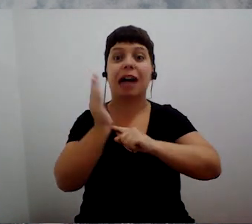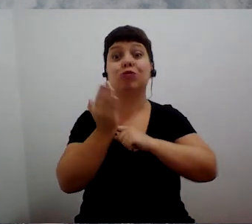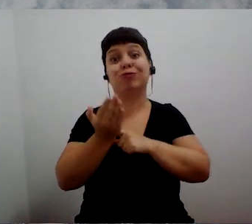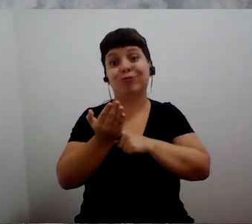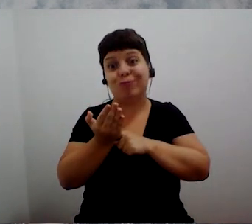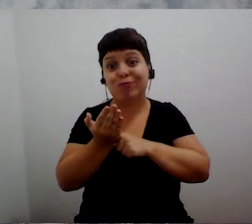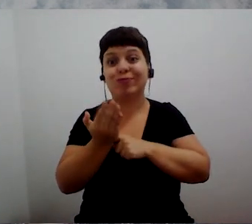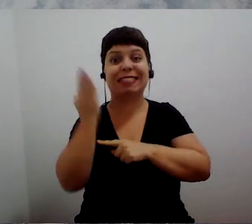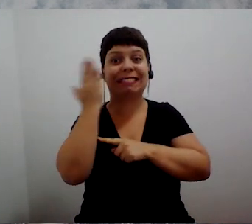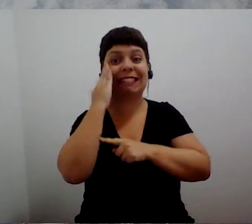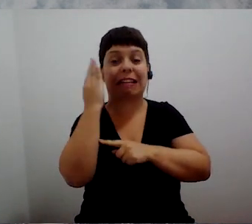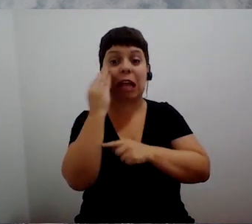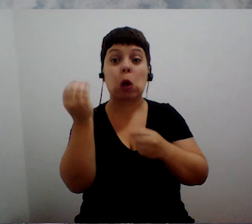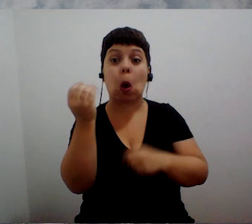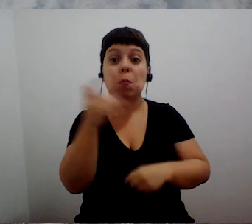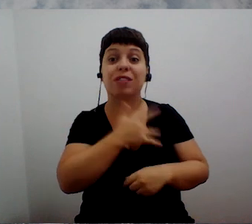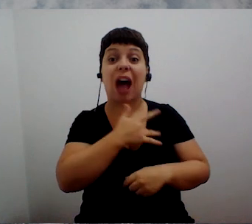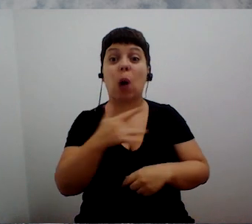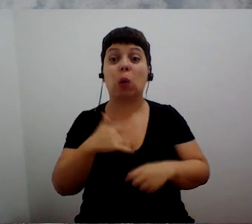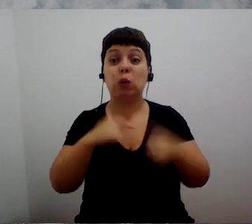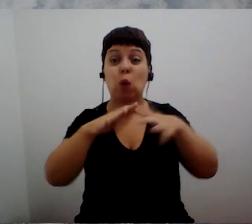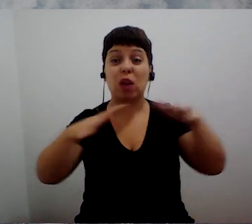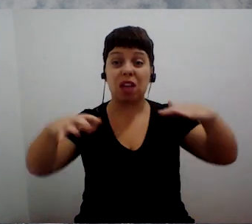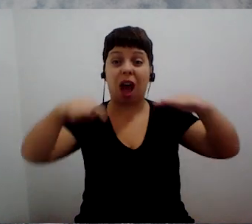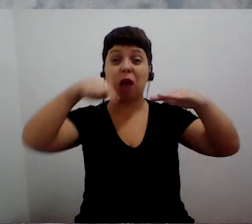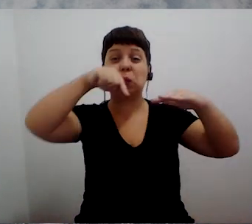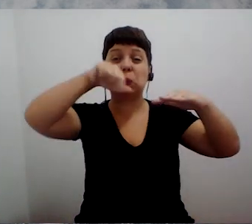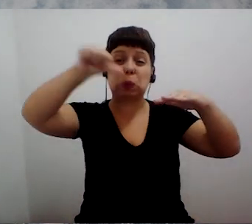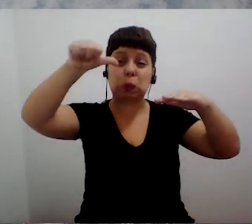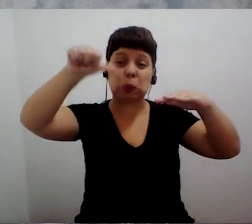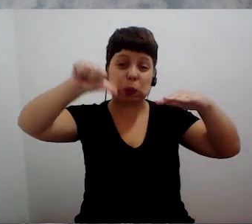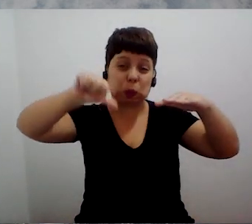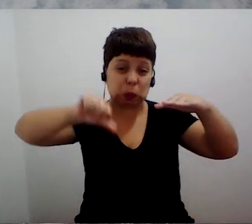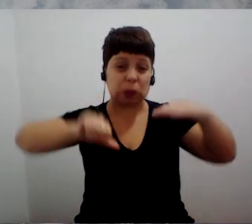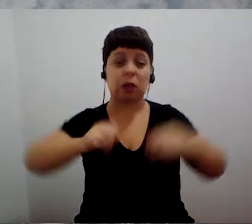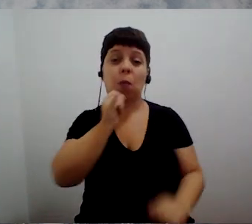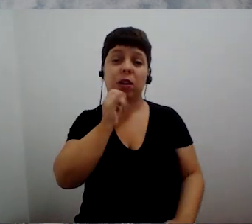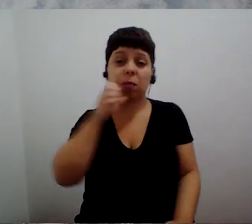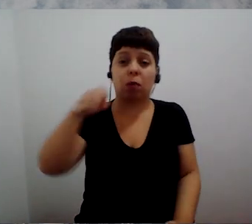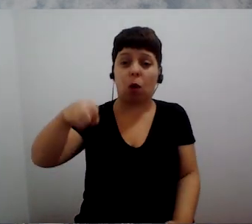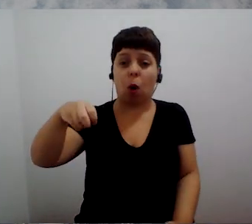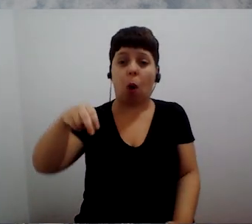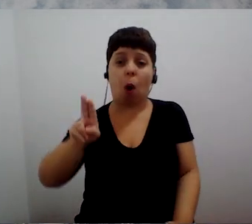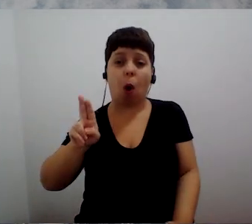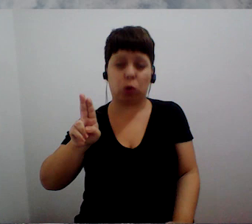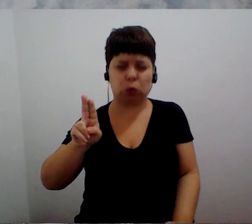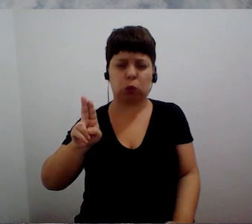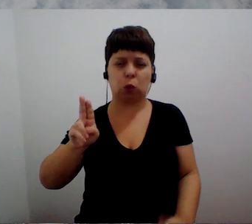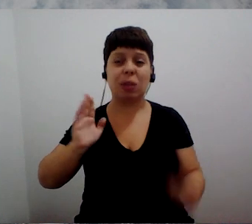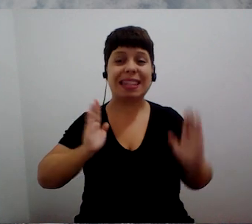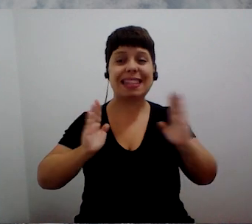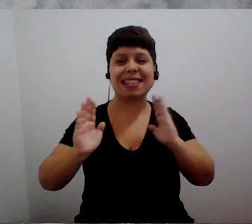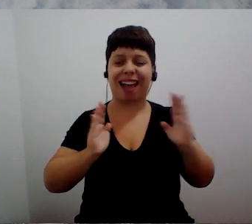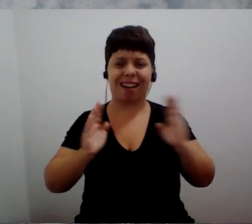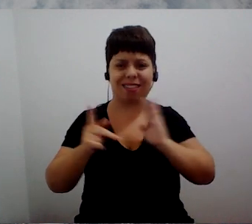serious decline in ocean health. So I would say that, for example, the United Nations Decade of Ocean Science,